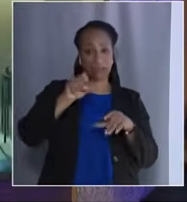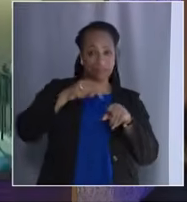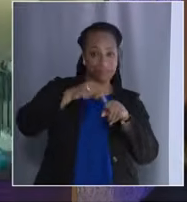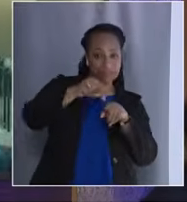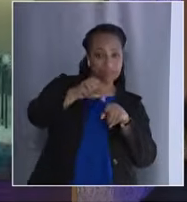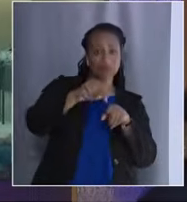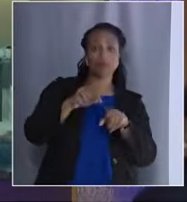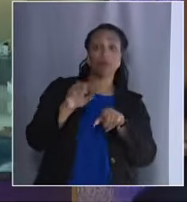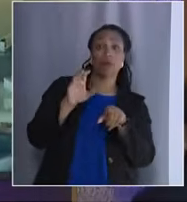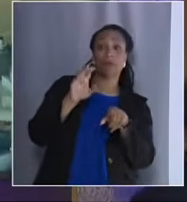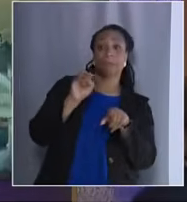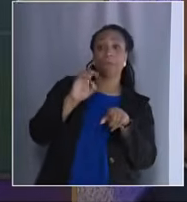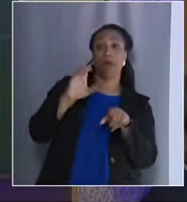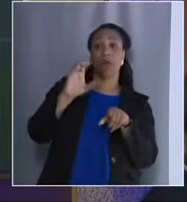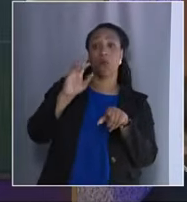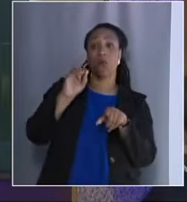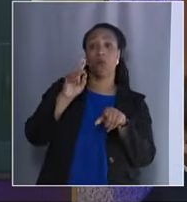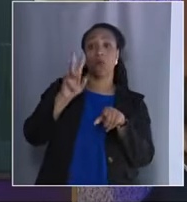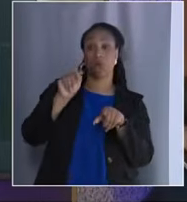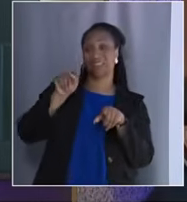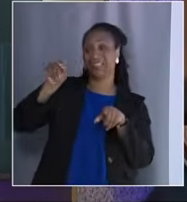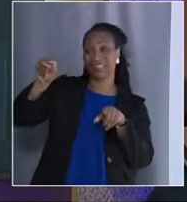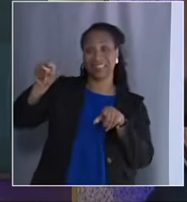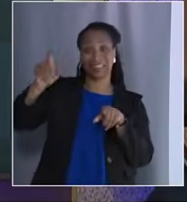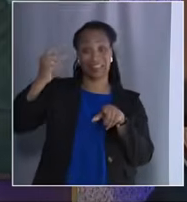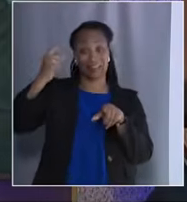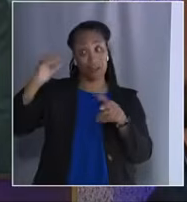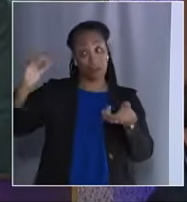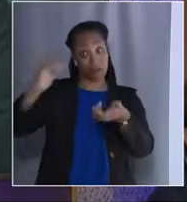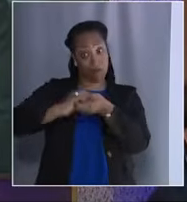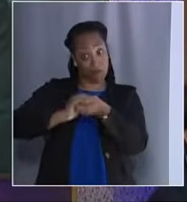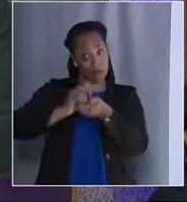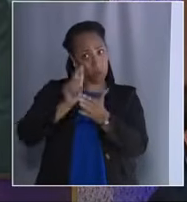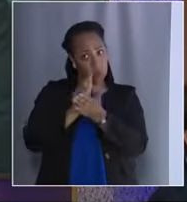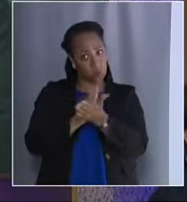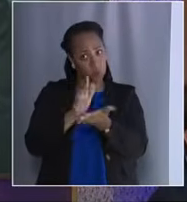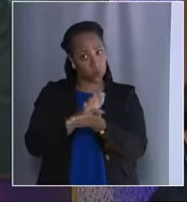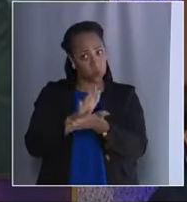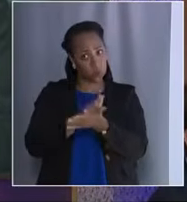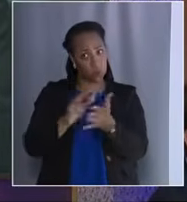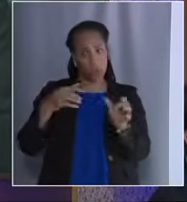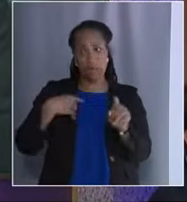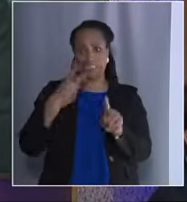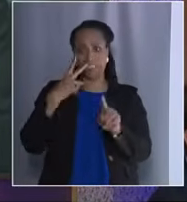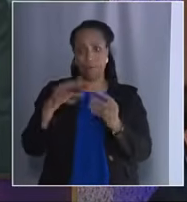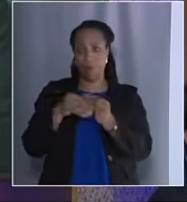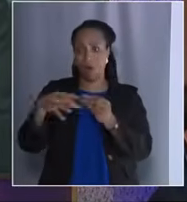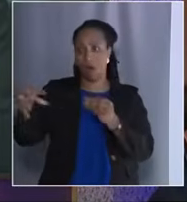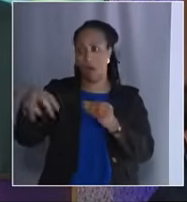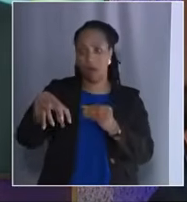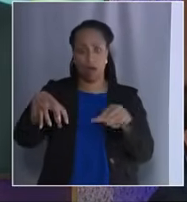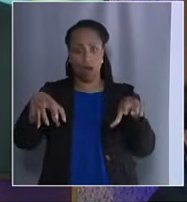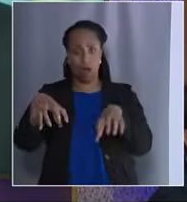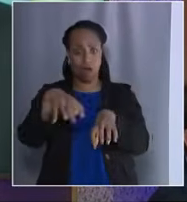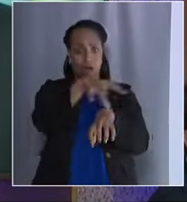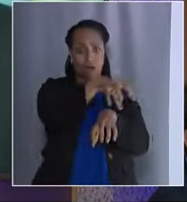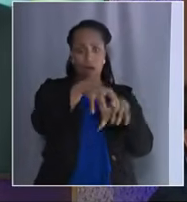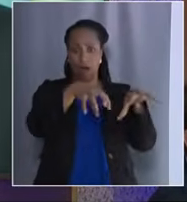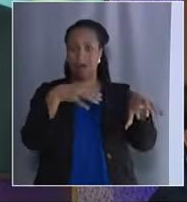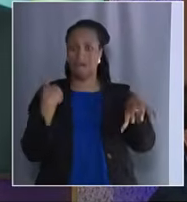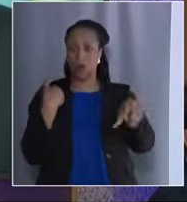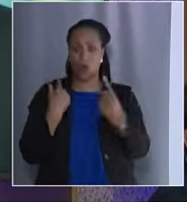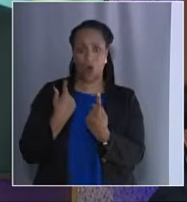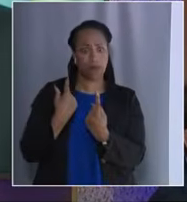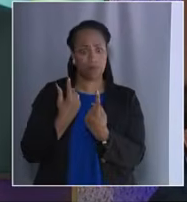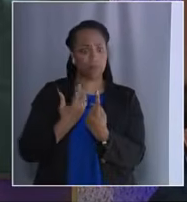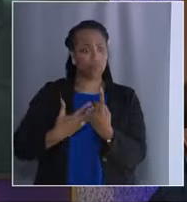has been a really welcome development. There's something special about being in Washington, D.C., because business by its